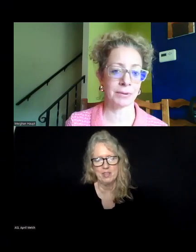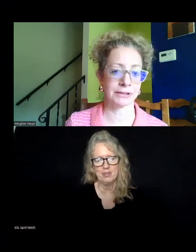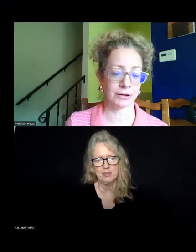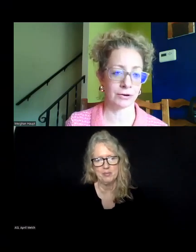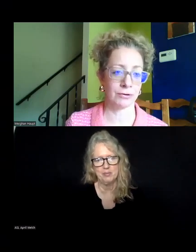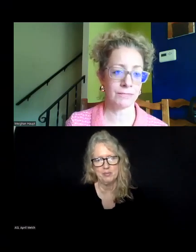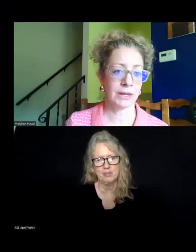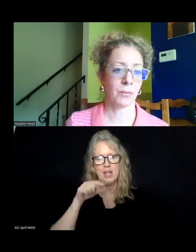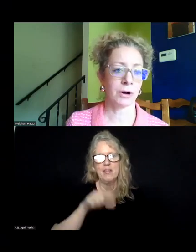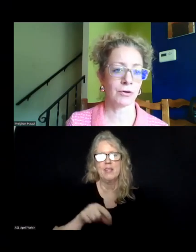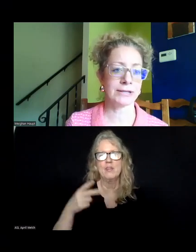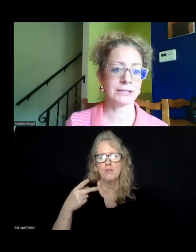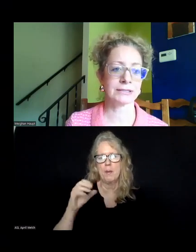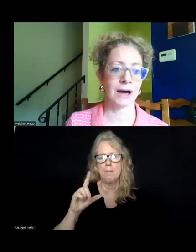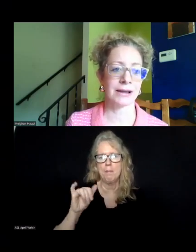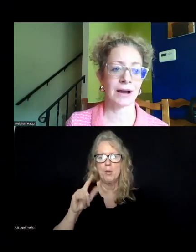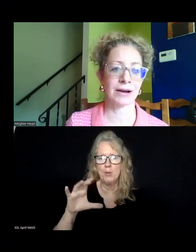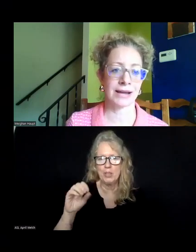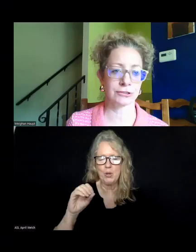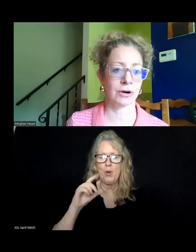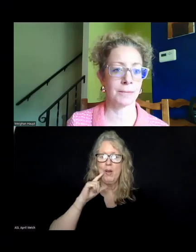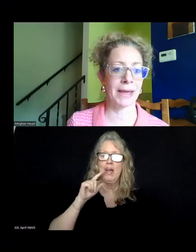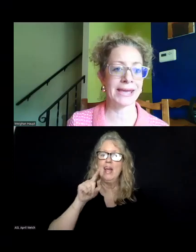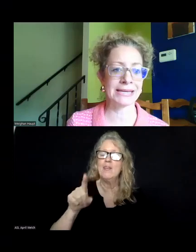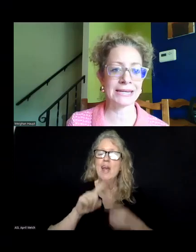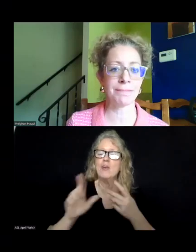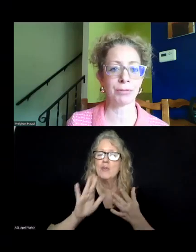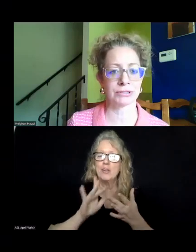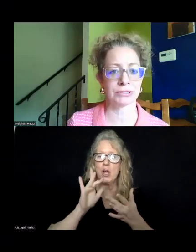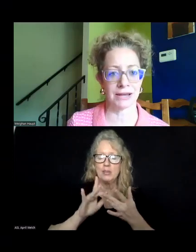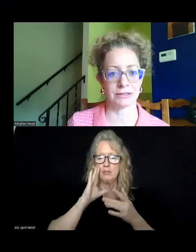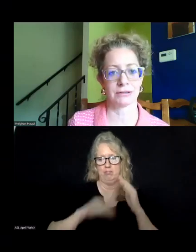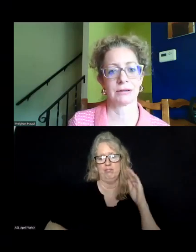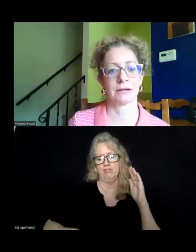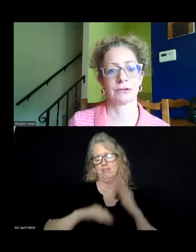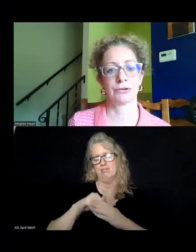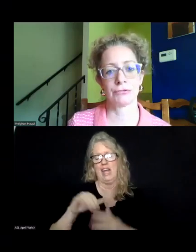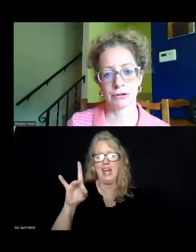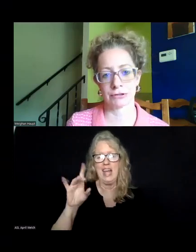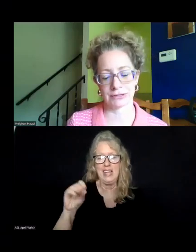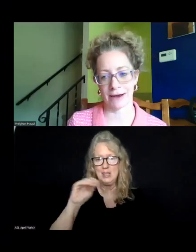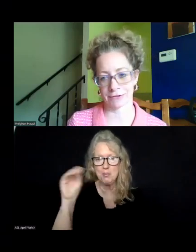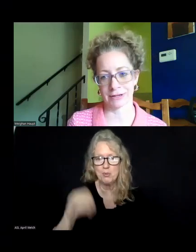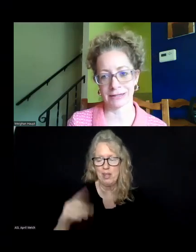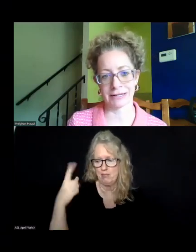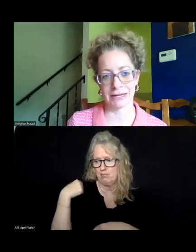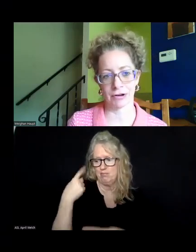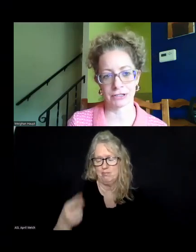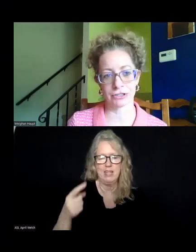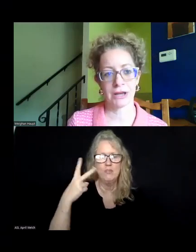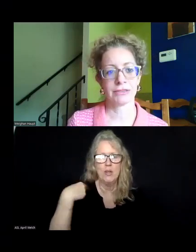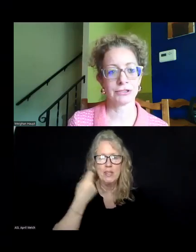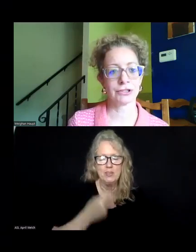story out of Politico where crisis line contacts are up 80% 2 years after the